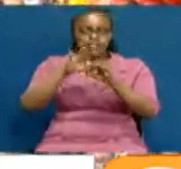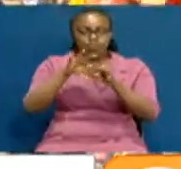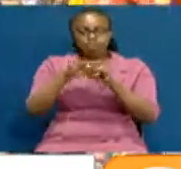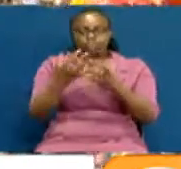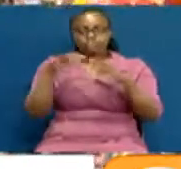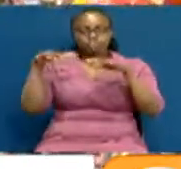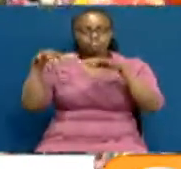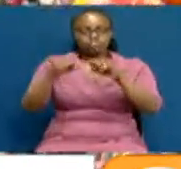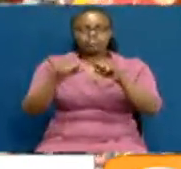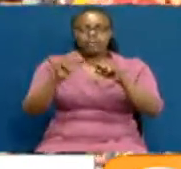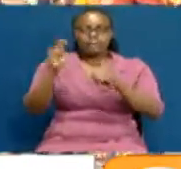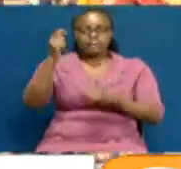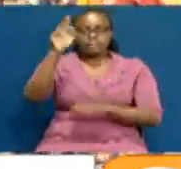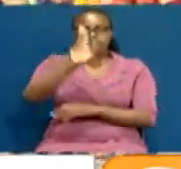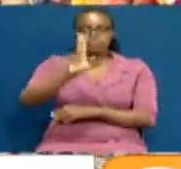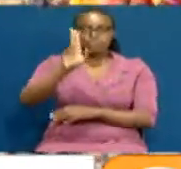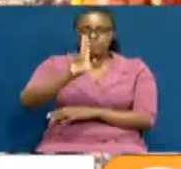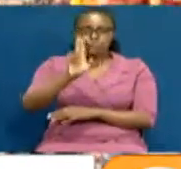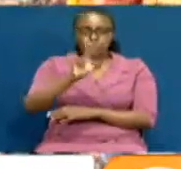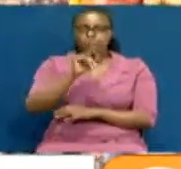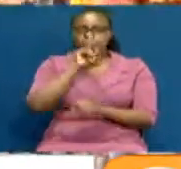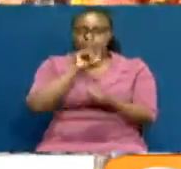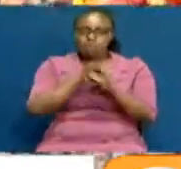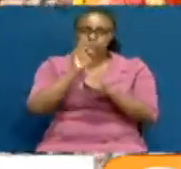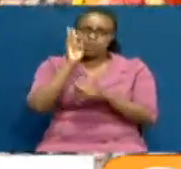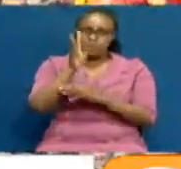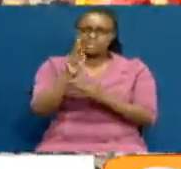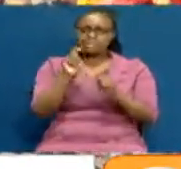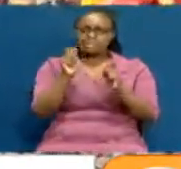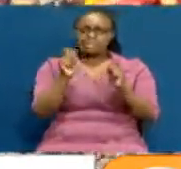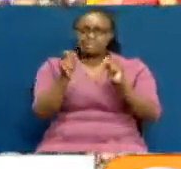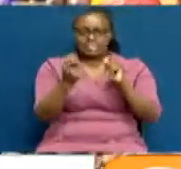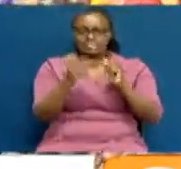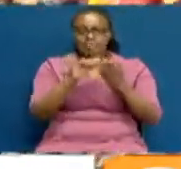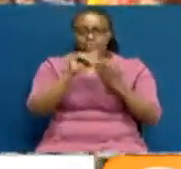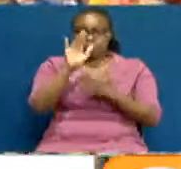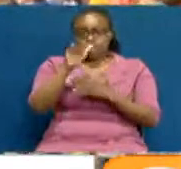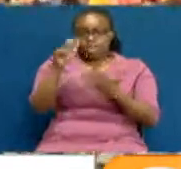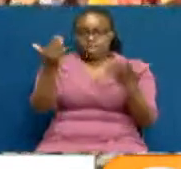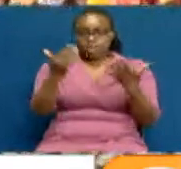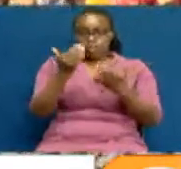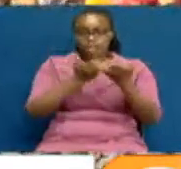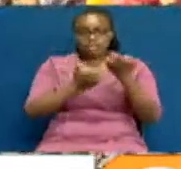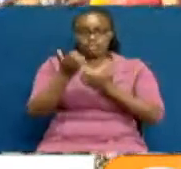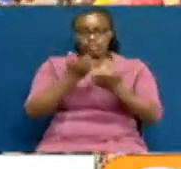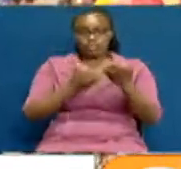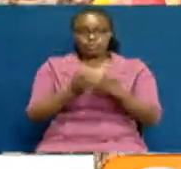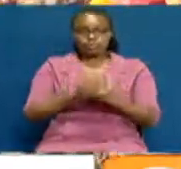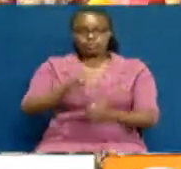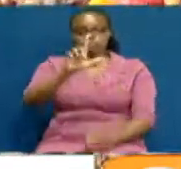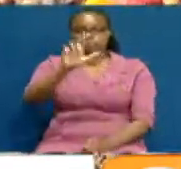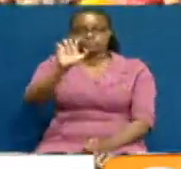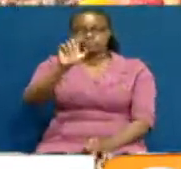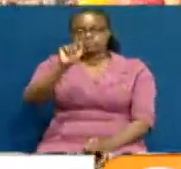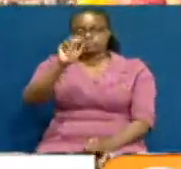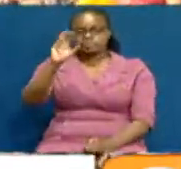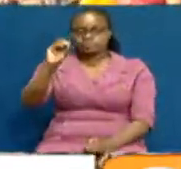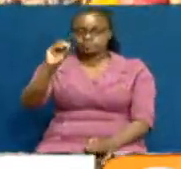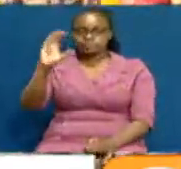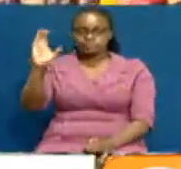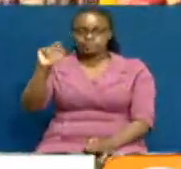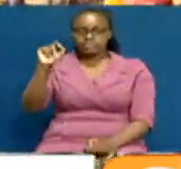succeed President Uhuru Kenyatta, promising to bring change more so in economy. Stephen Leto, Citizen